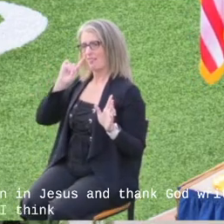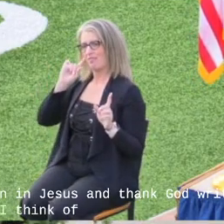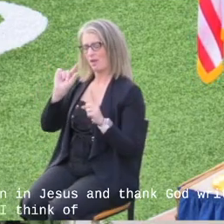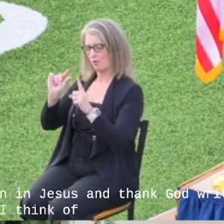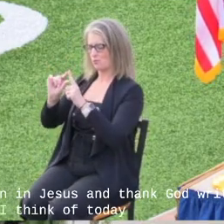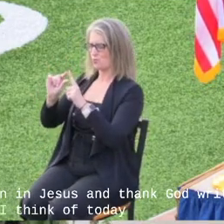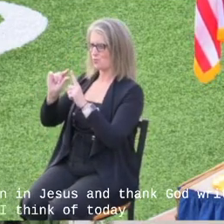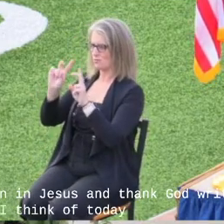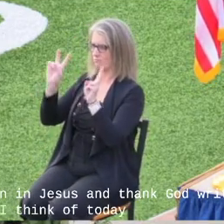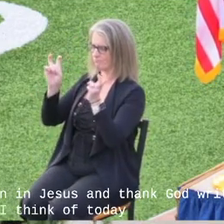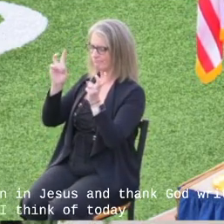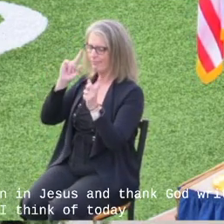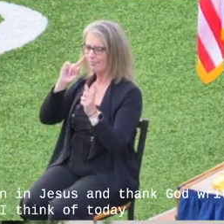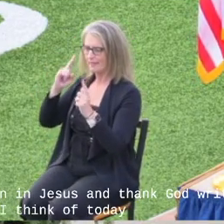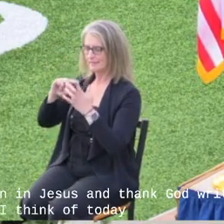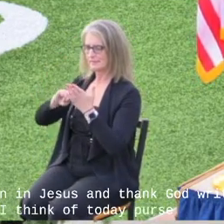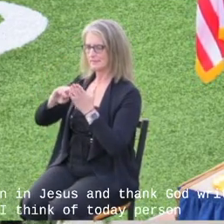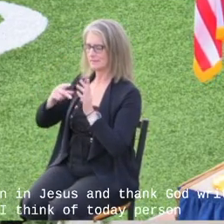of today,